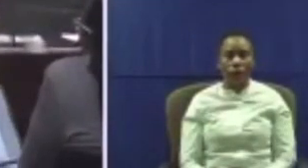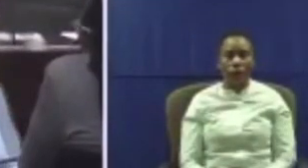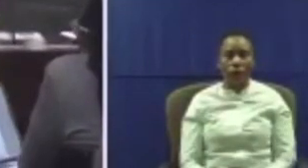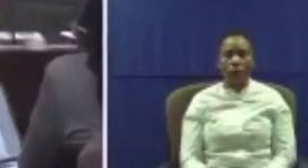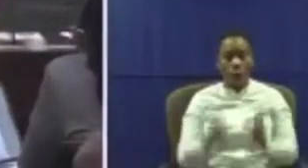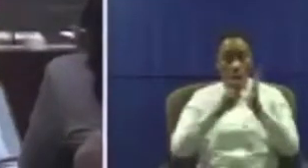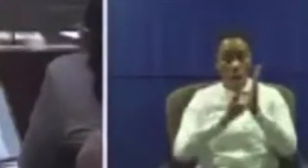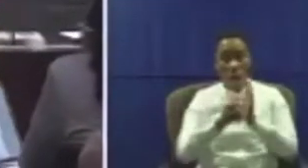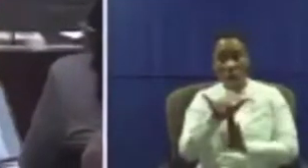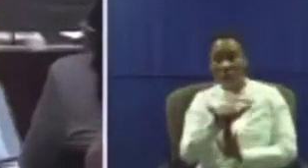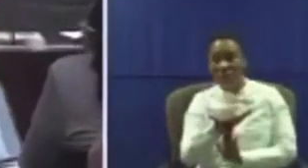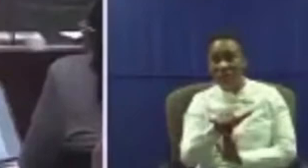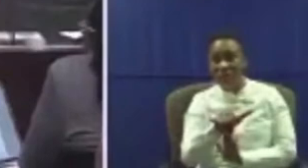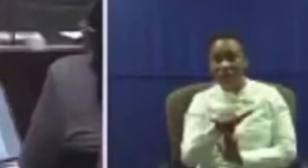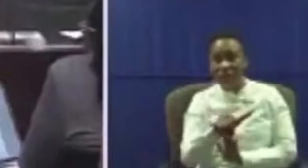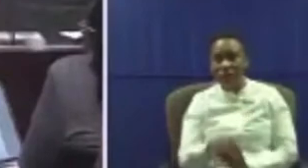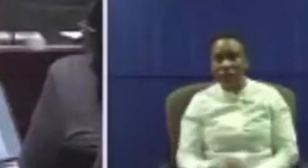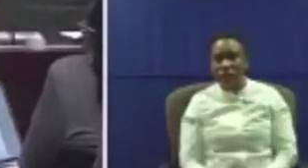rule?